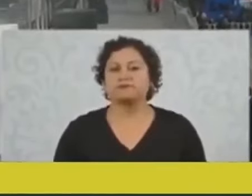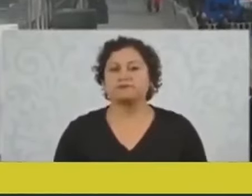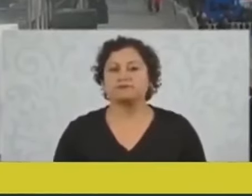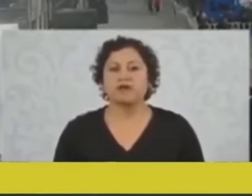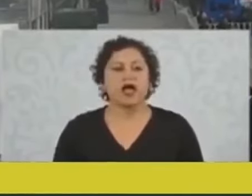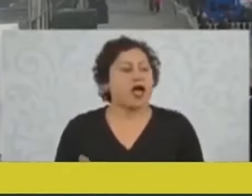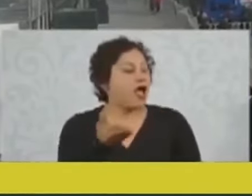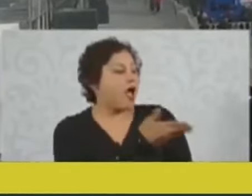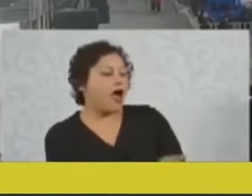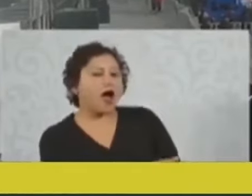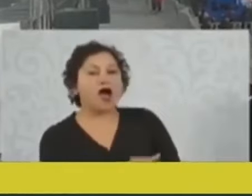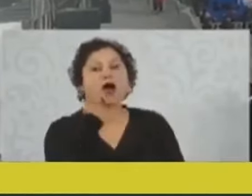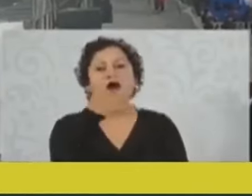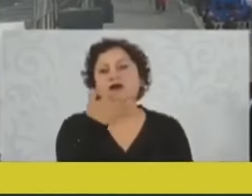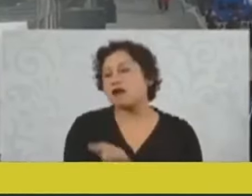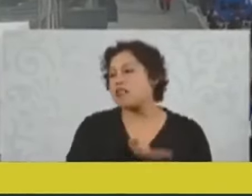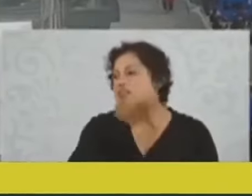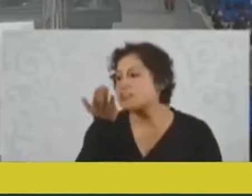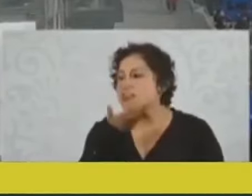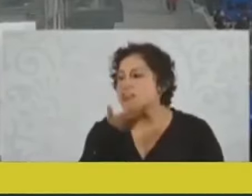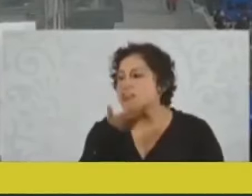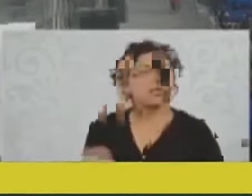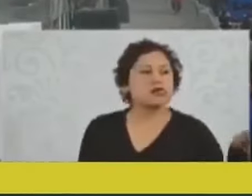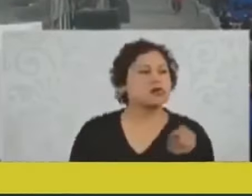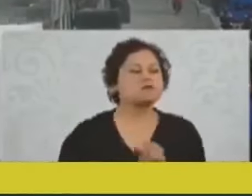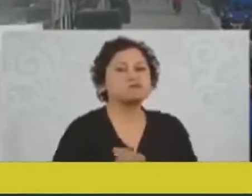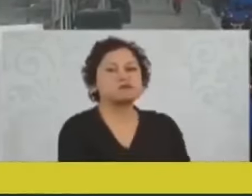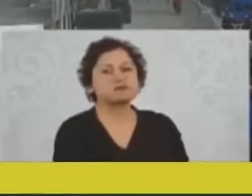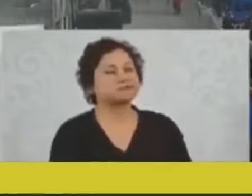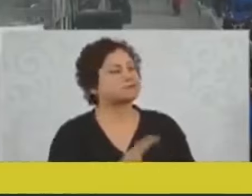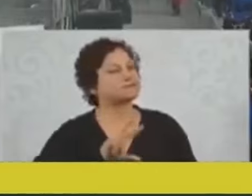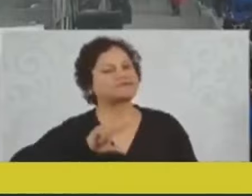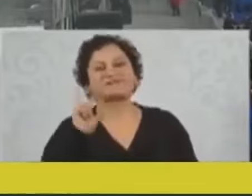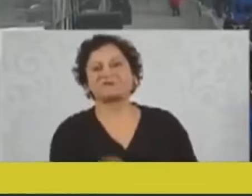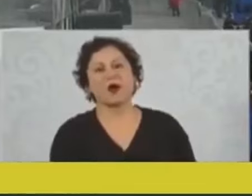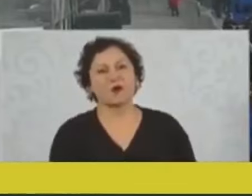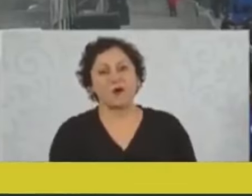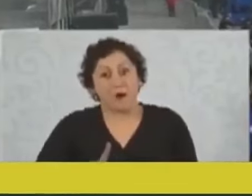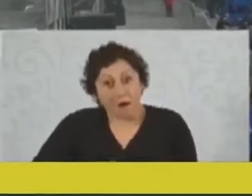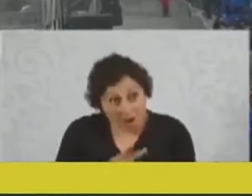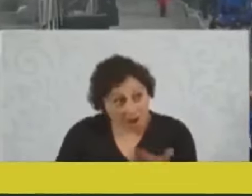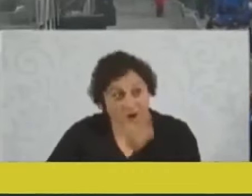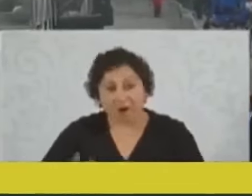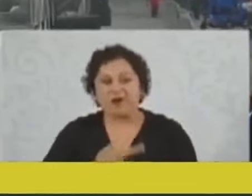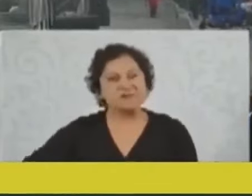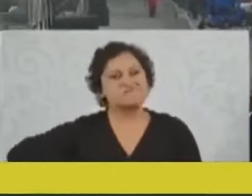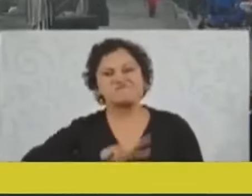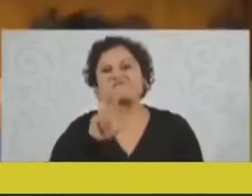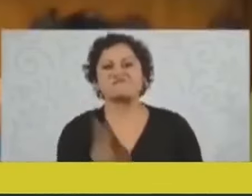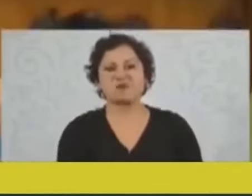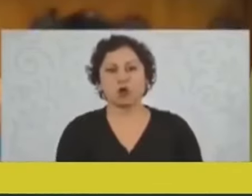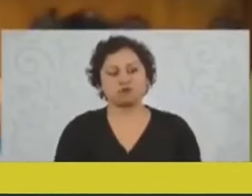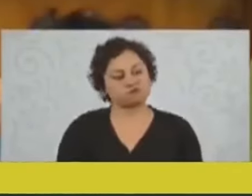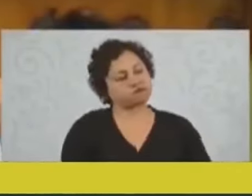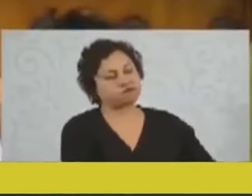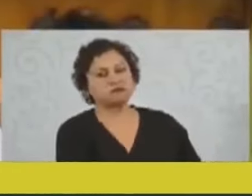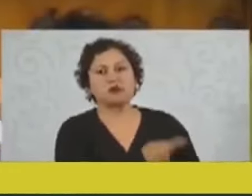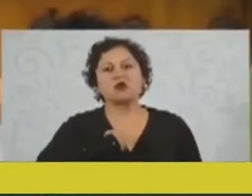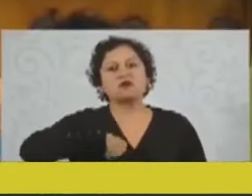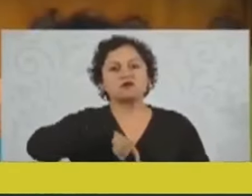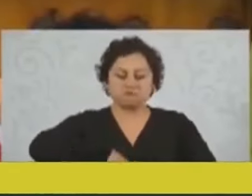corruption. The regime of corruption and privileges won't come back. Our guide will